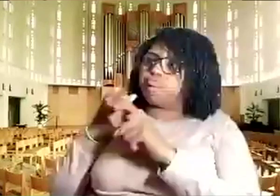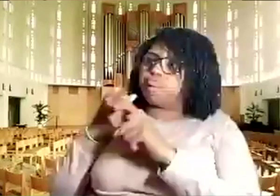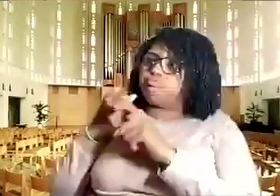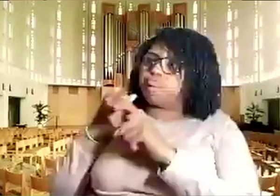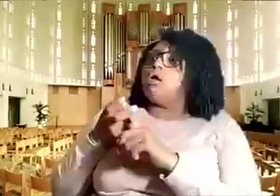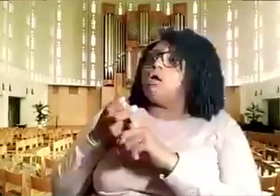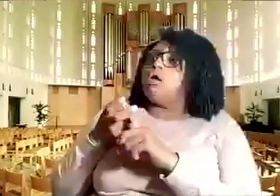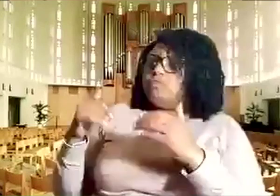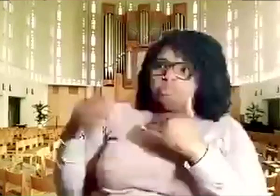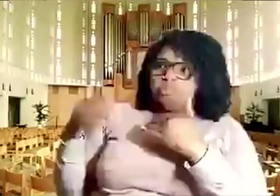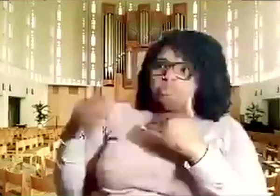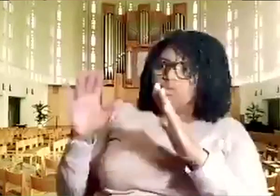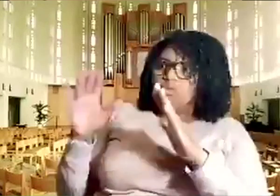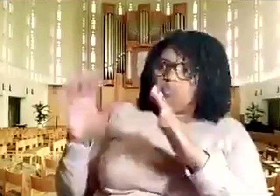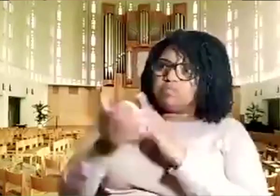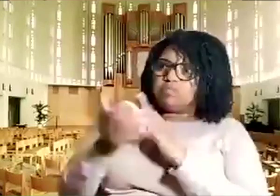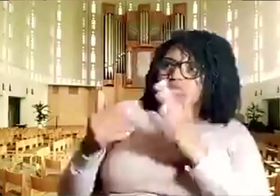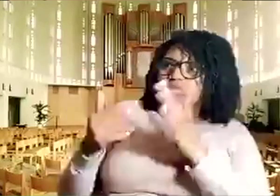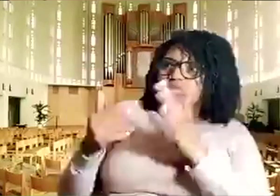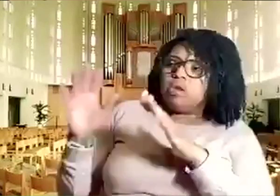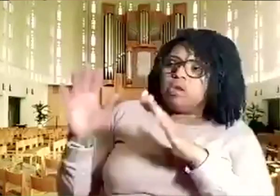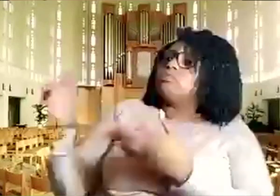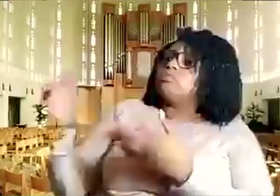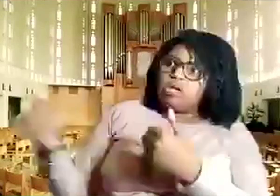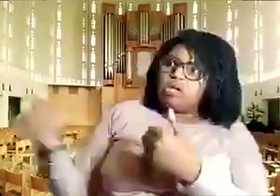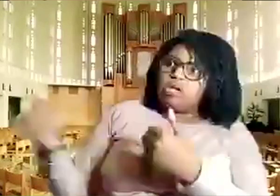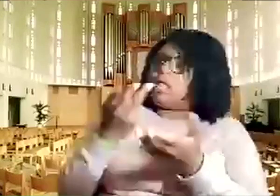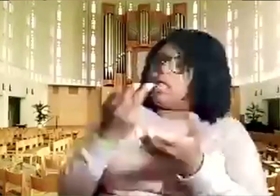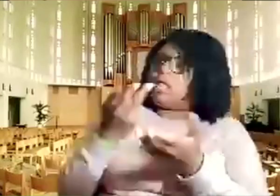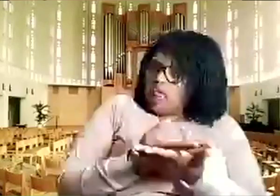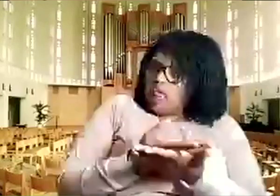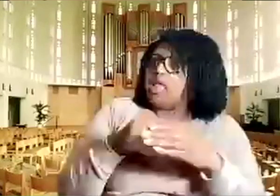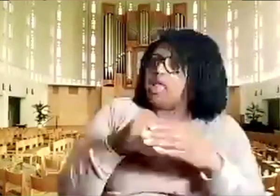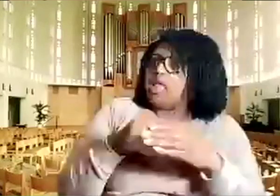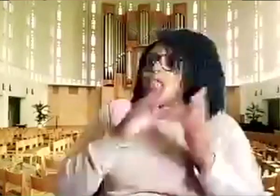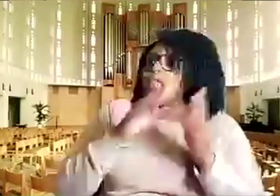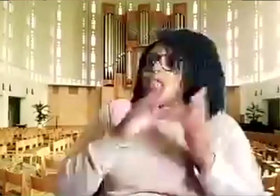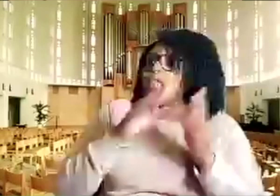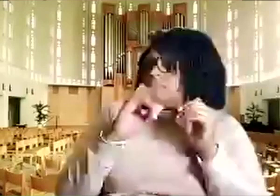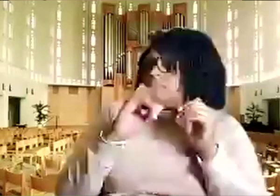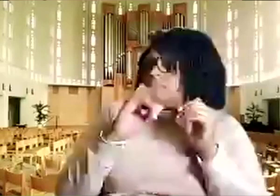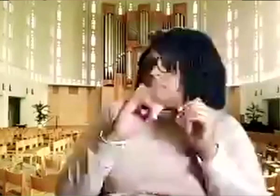him as David lay dying.